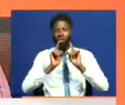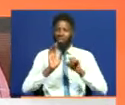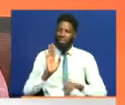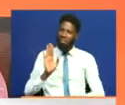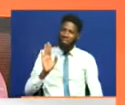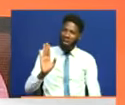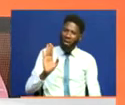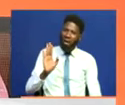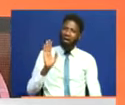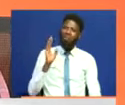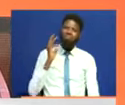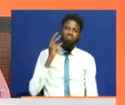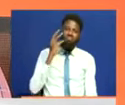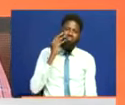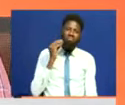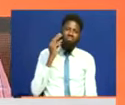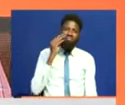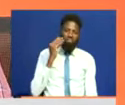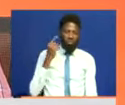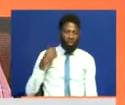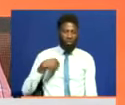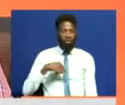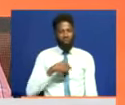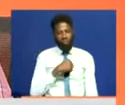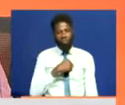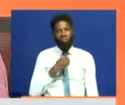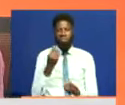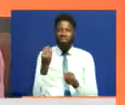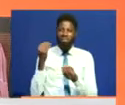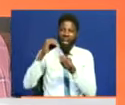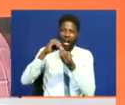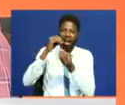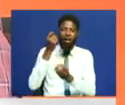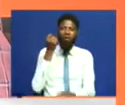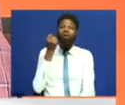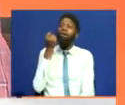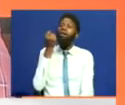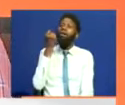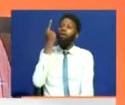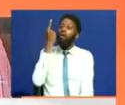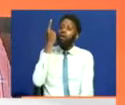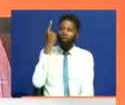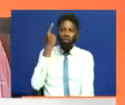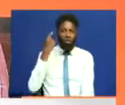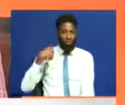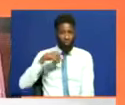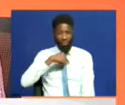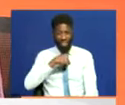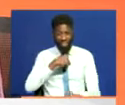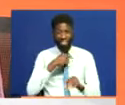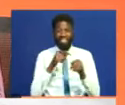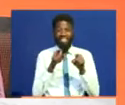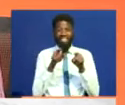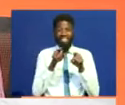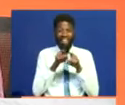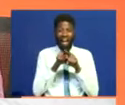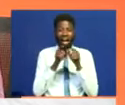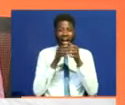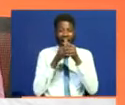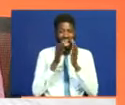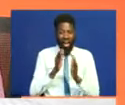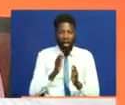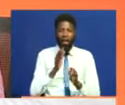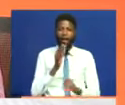as leaders, as parents, yes, we get to ask ourselves, mm-hmm, what is the root cause? Because when our